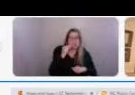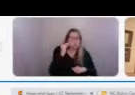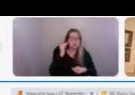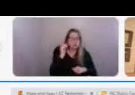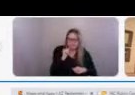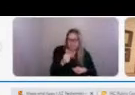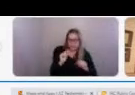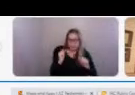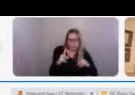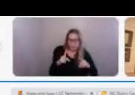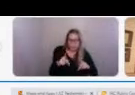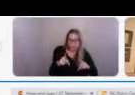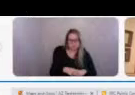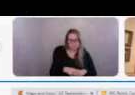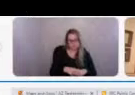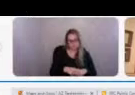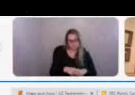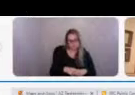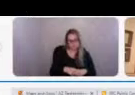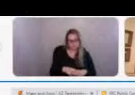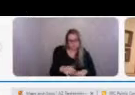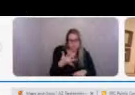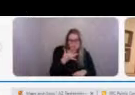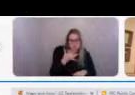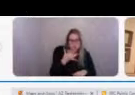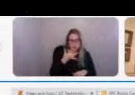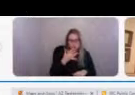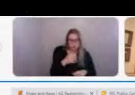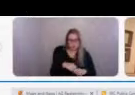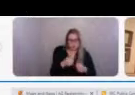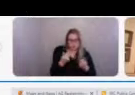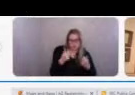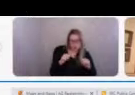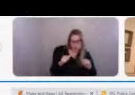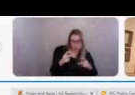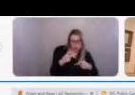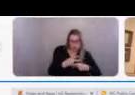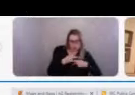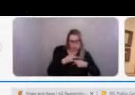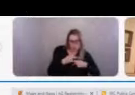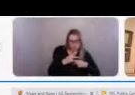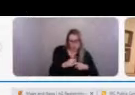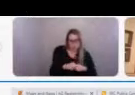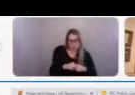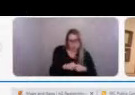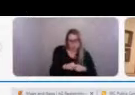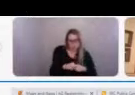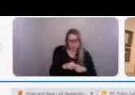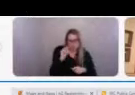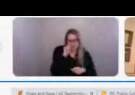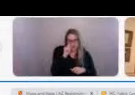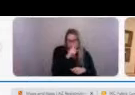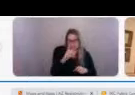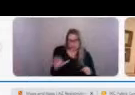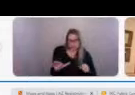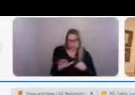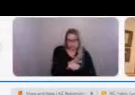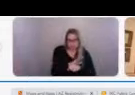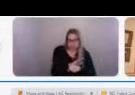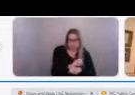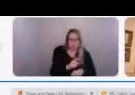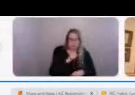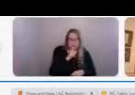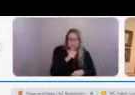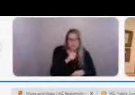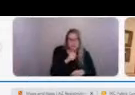density and i would prefer to try to try to keep the scottsdale hole which is really where